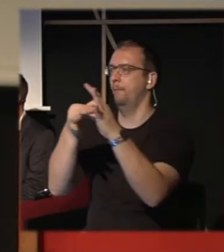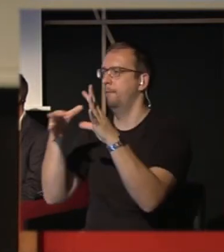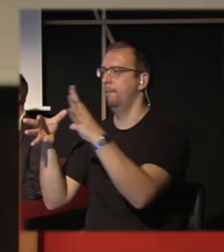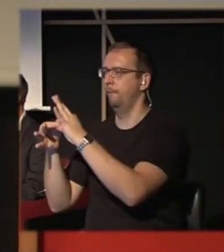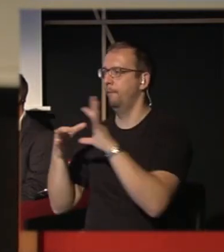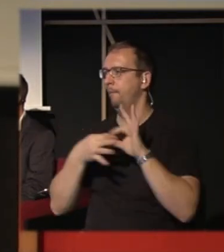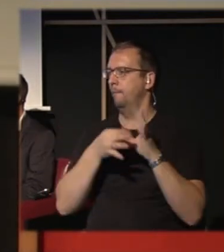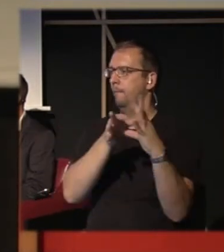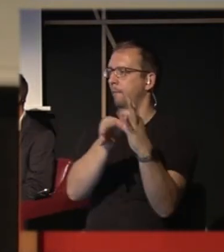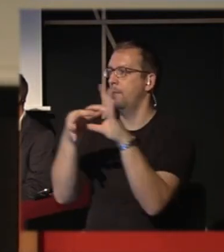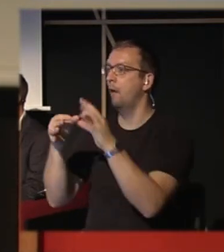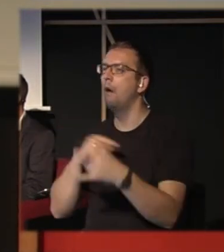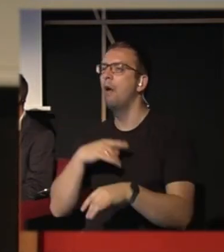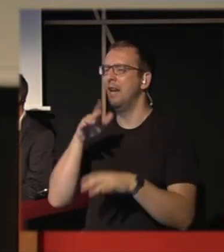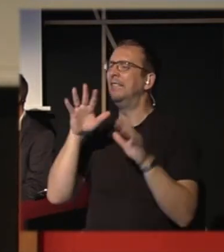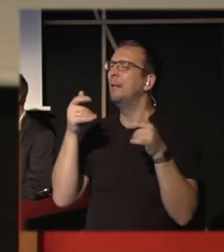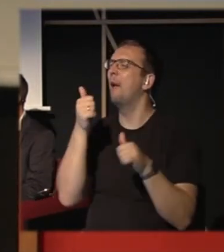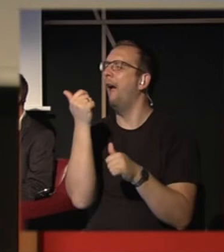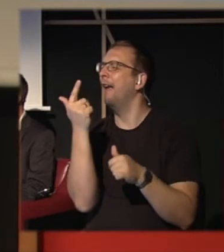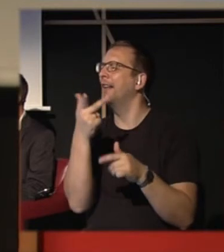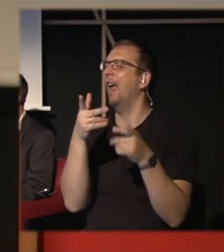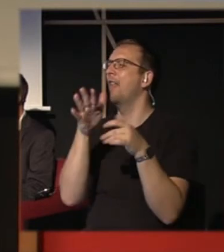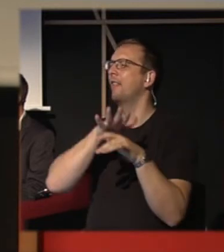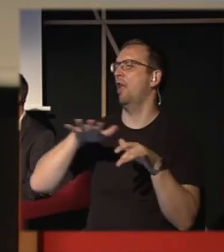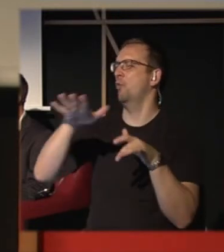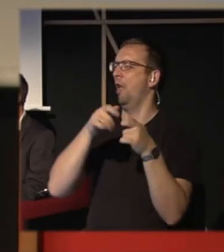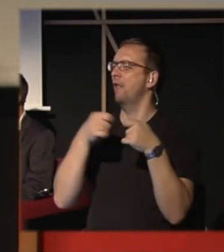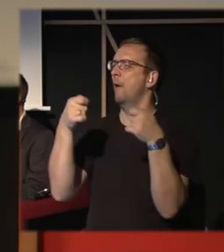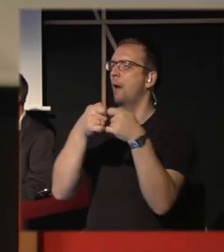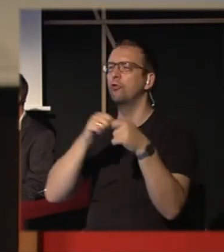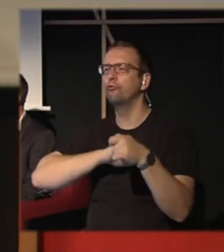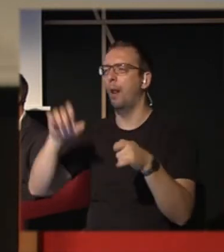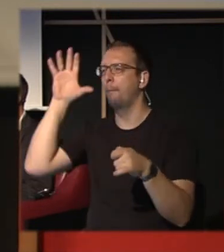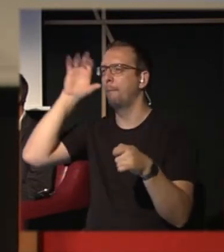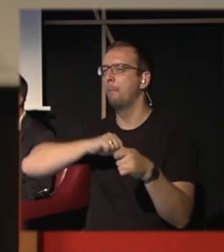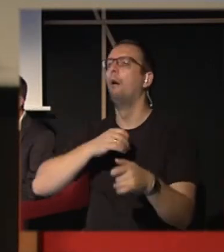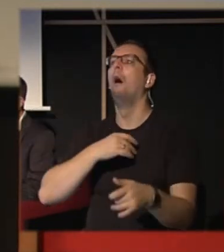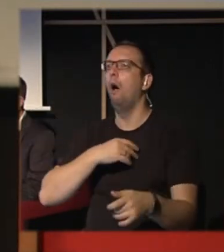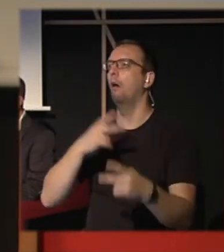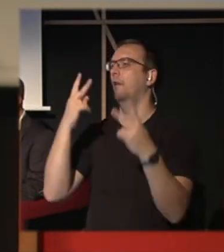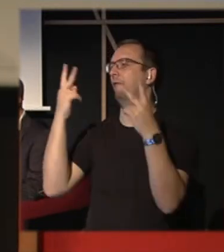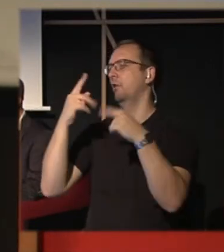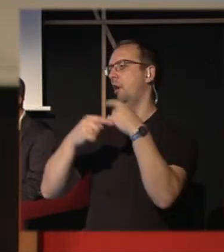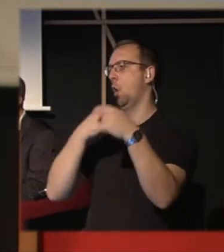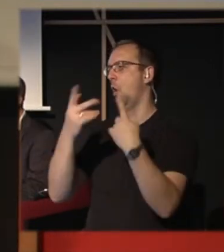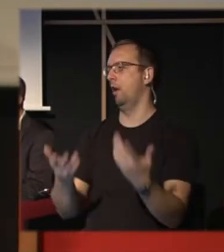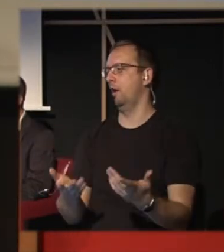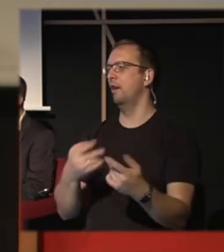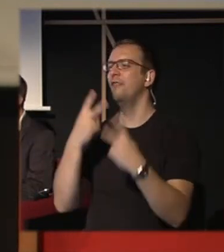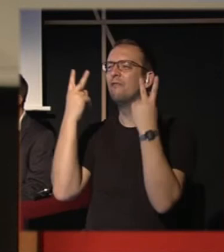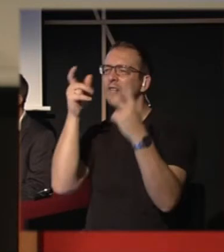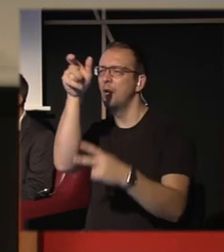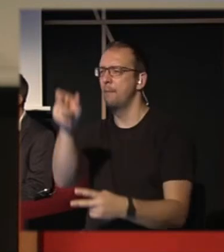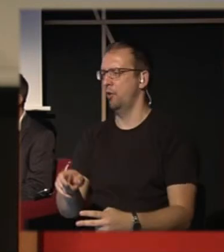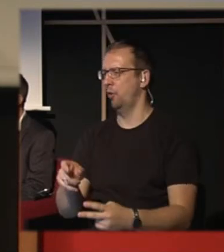the other side, a lot of them, not so much. But over time, they started to see results 2-3 years after the role